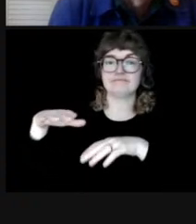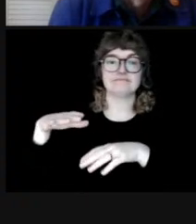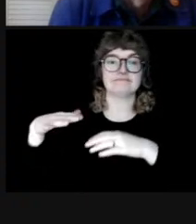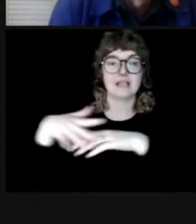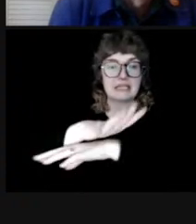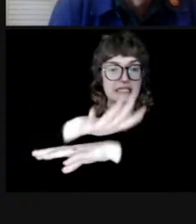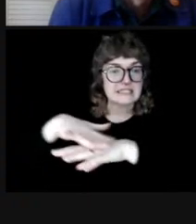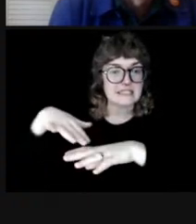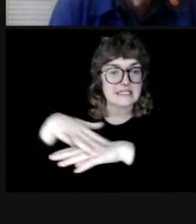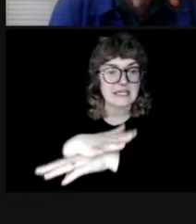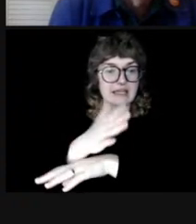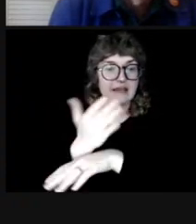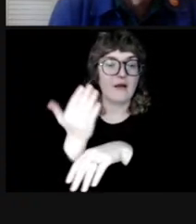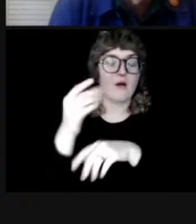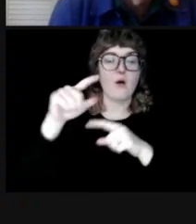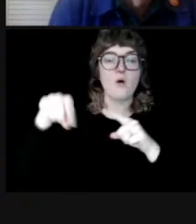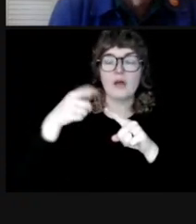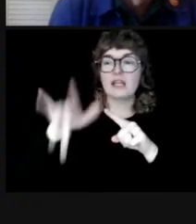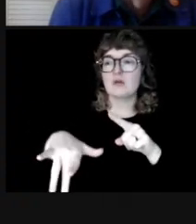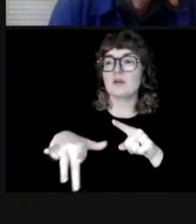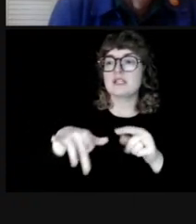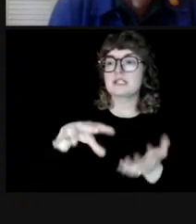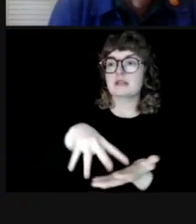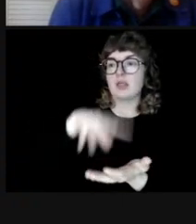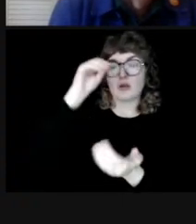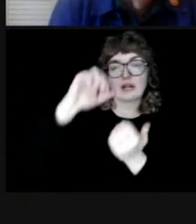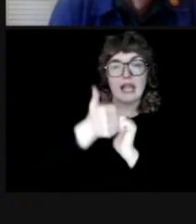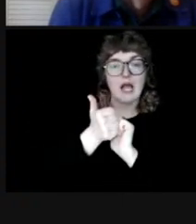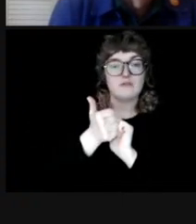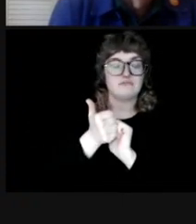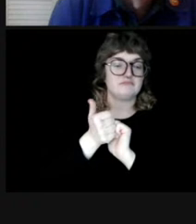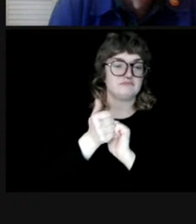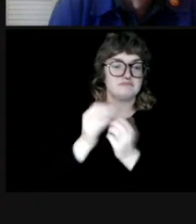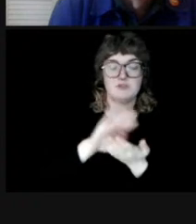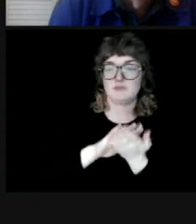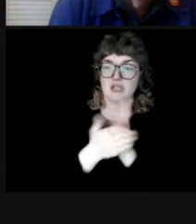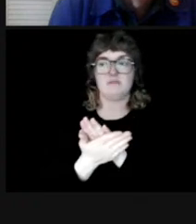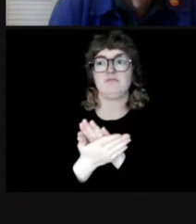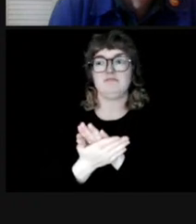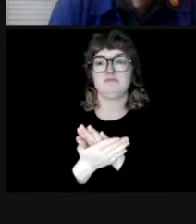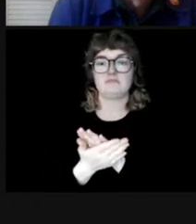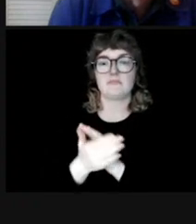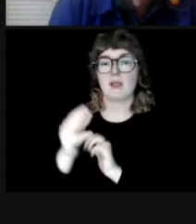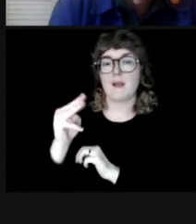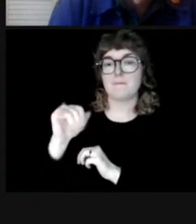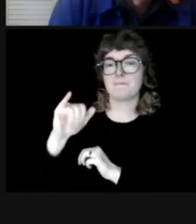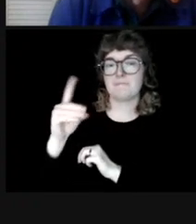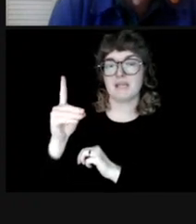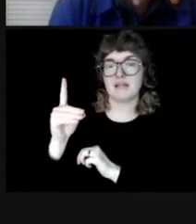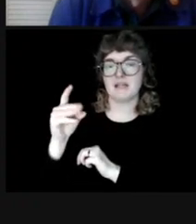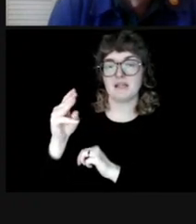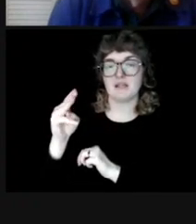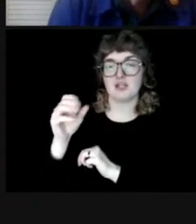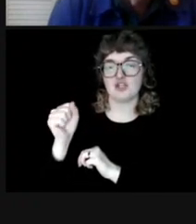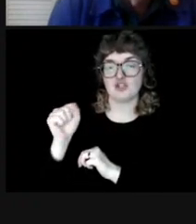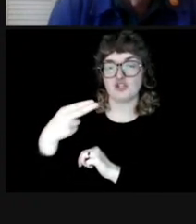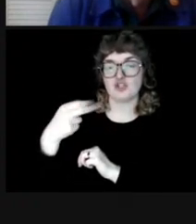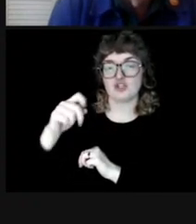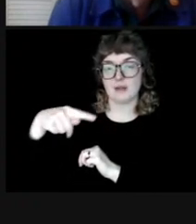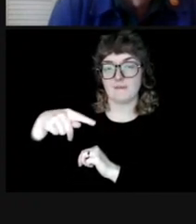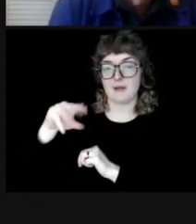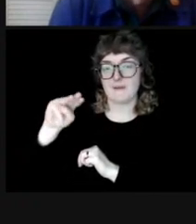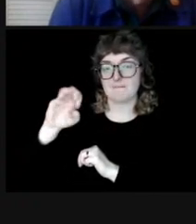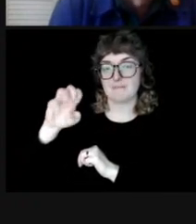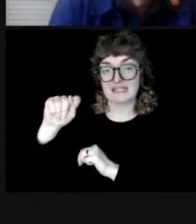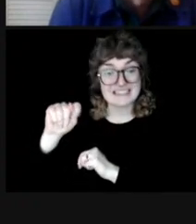supposedly learning to be a midshipman. I mean, it's just amazing. And that led to the Naval Academy getting started. Yeah, so, that's pretty